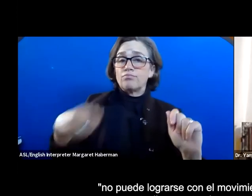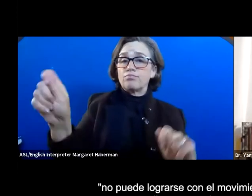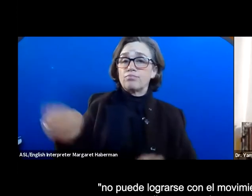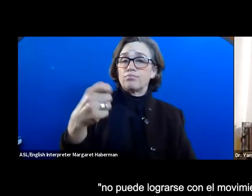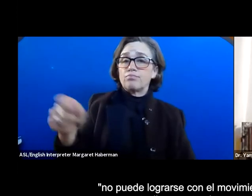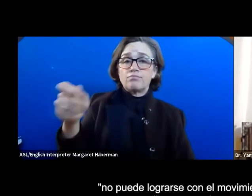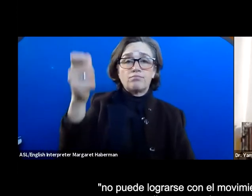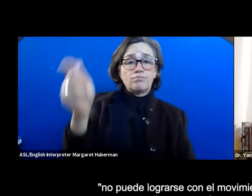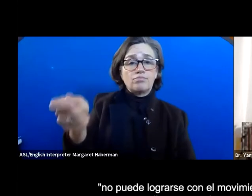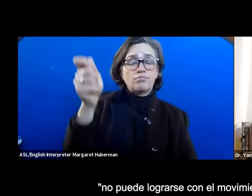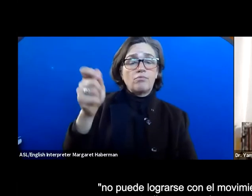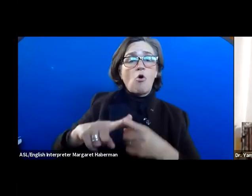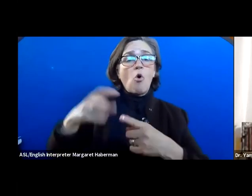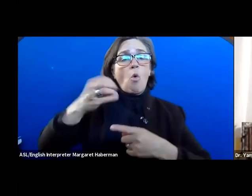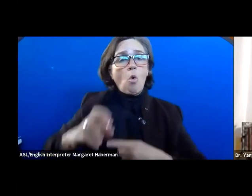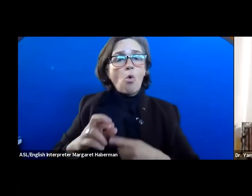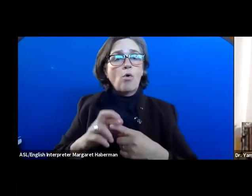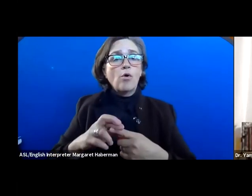a gentleman's agreement.